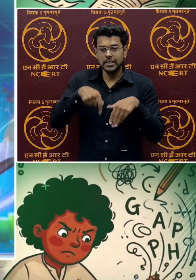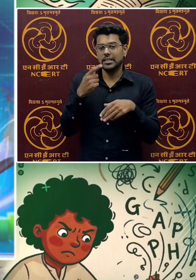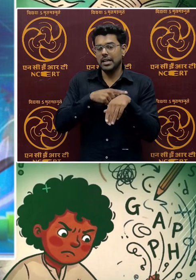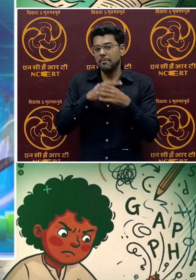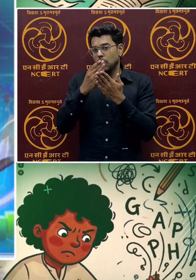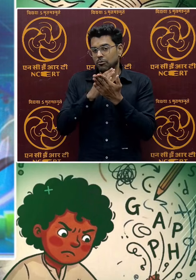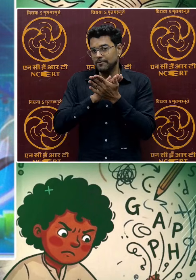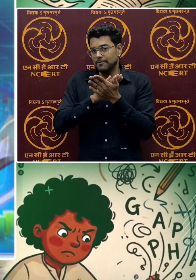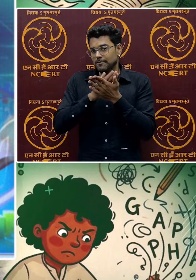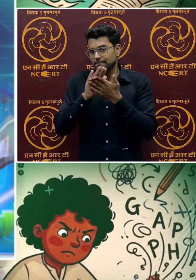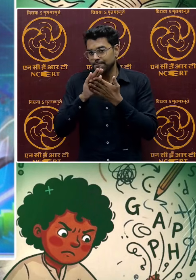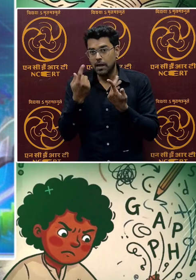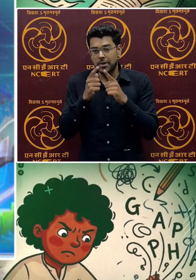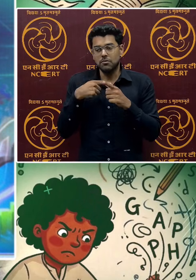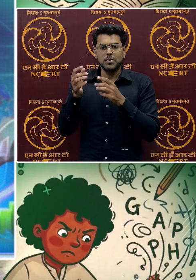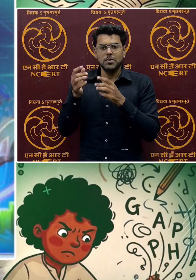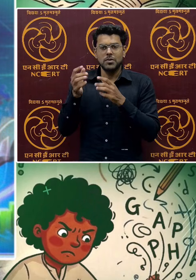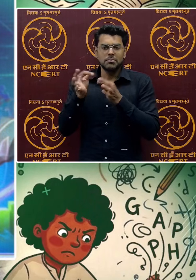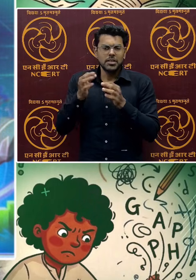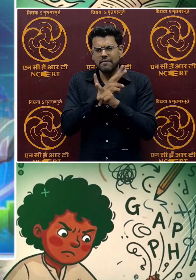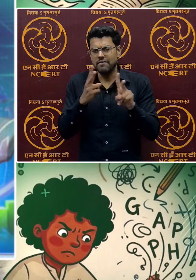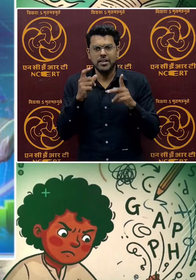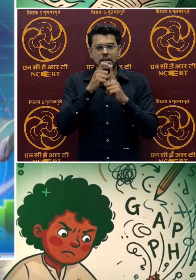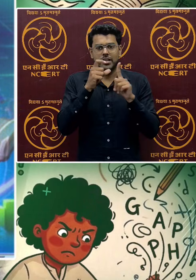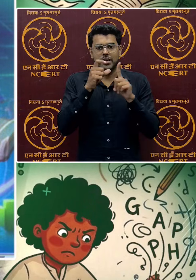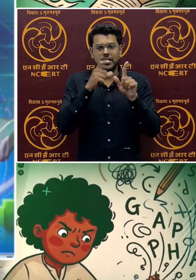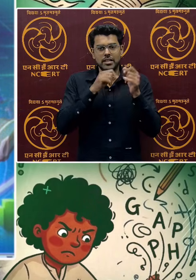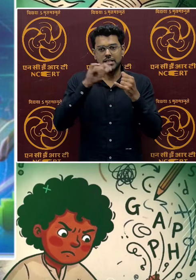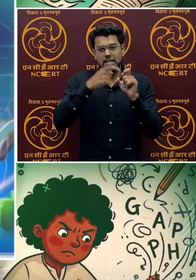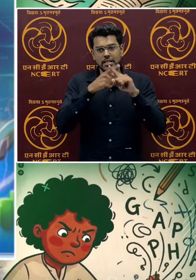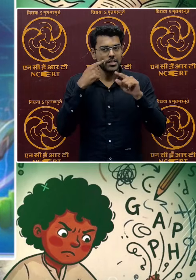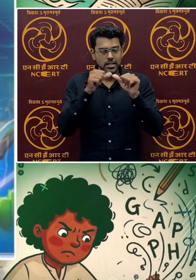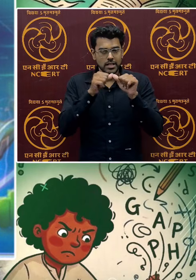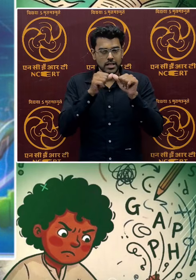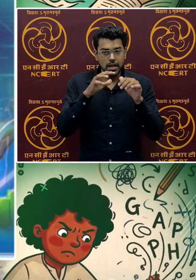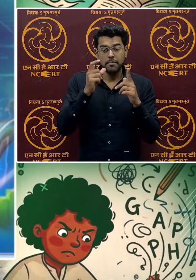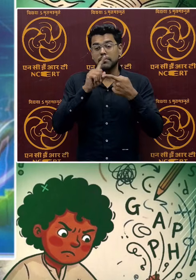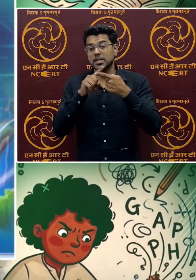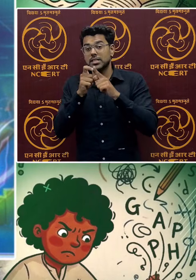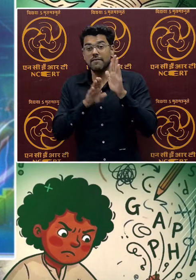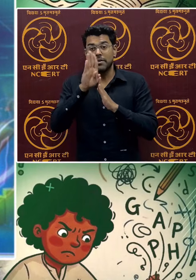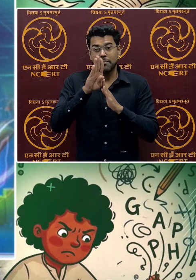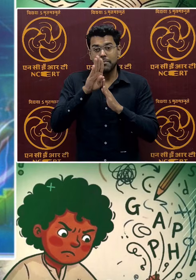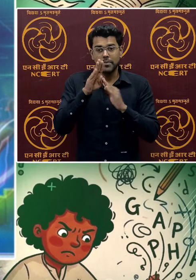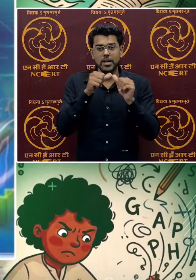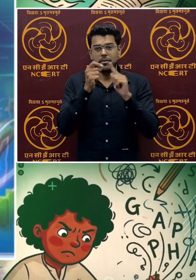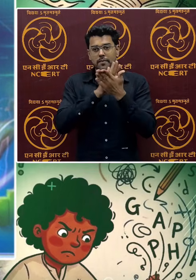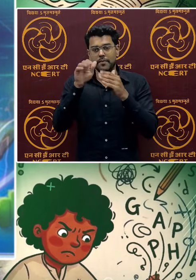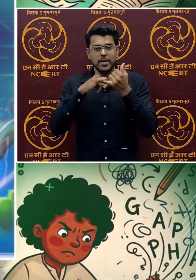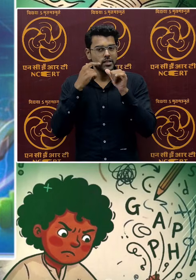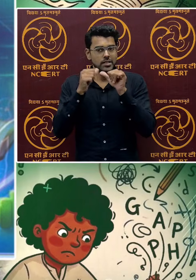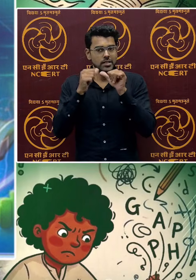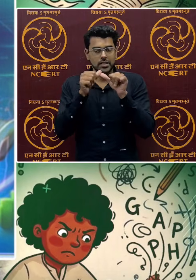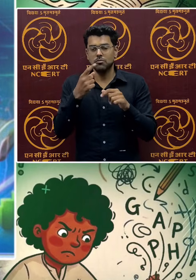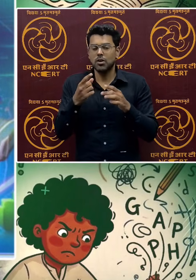of this wonderful session where you actually told us about dyslexia and developmental aphasia. You of course showed us that how